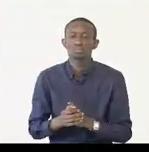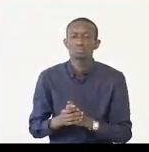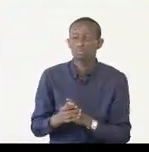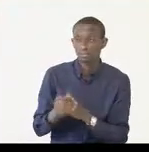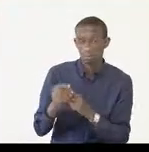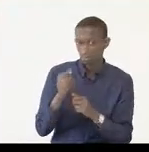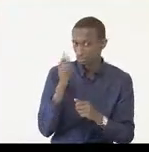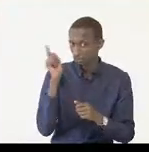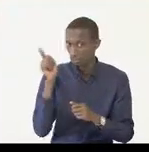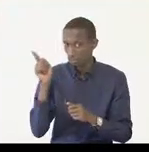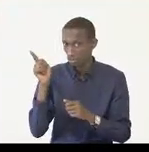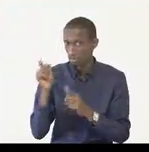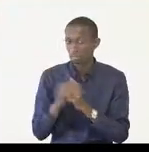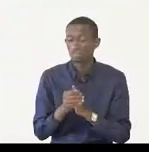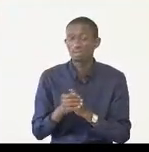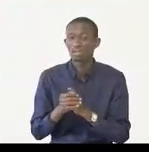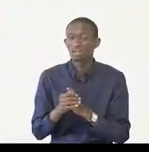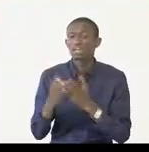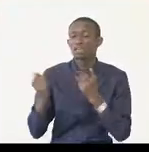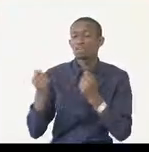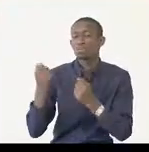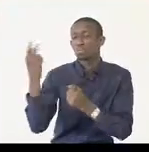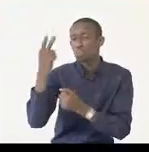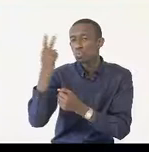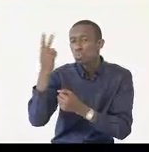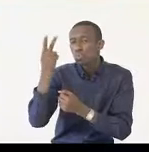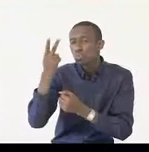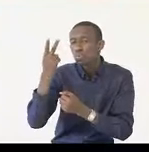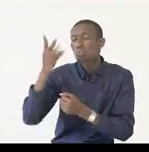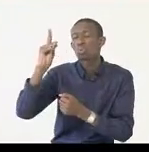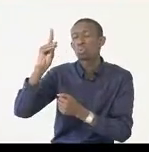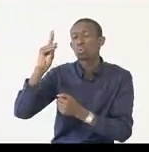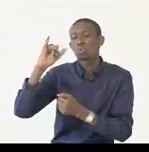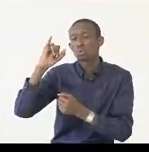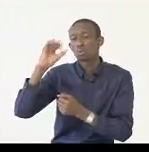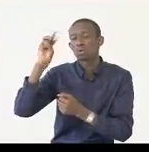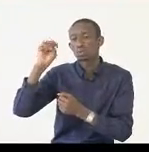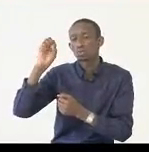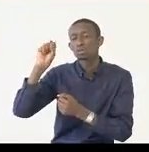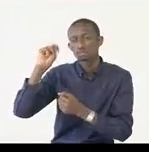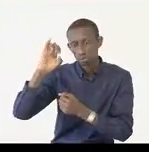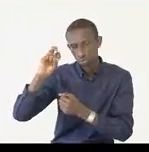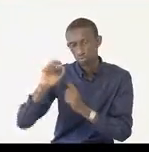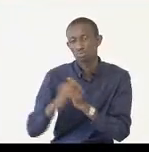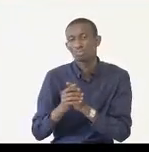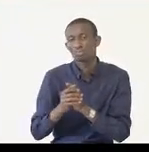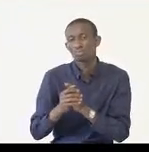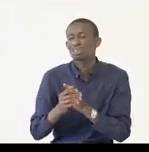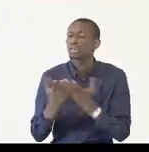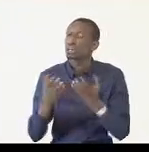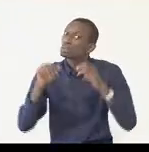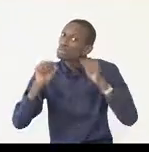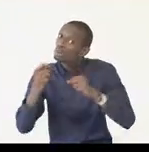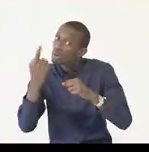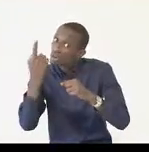be a two-dimension collision. It could be a one-dimension collision if the line